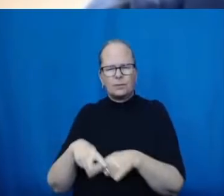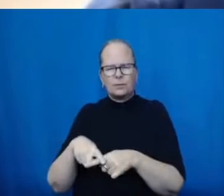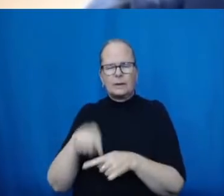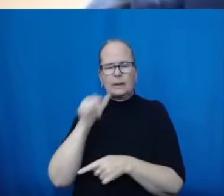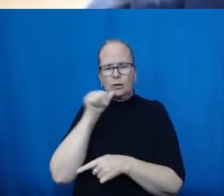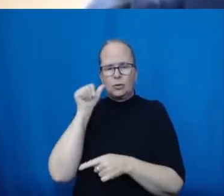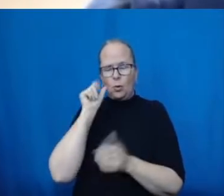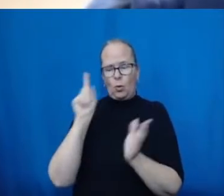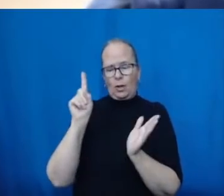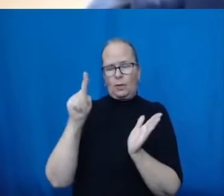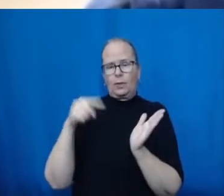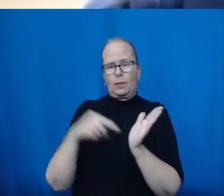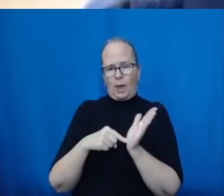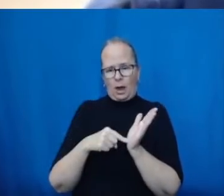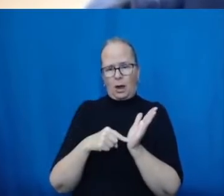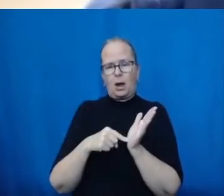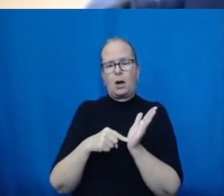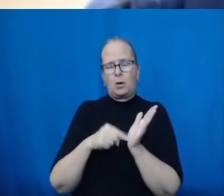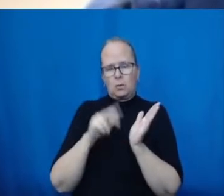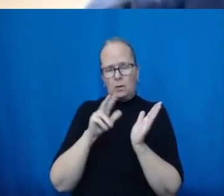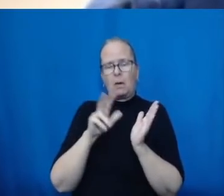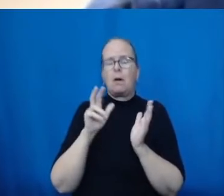week's 1,424.